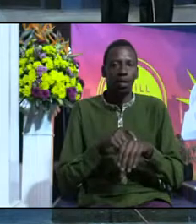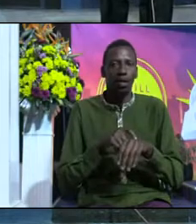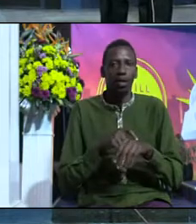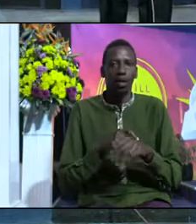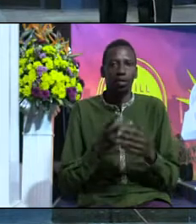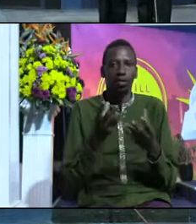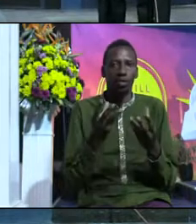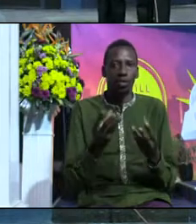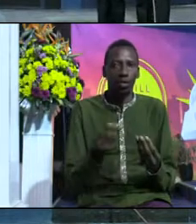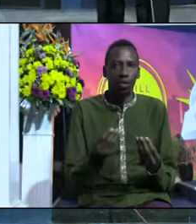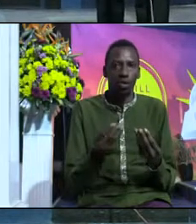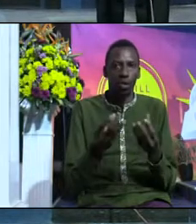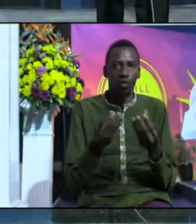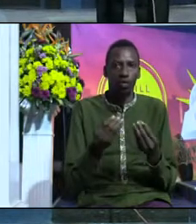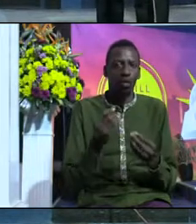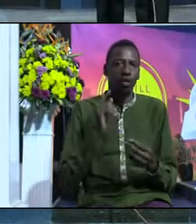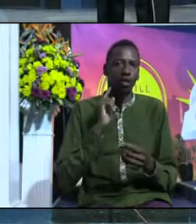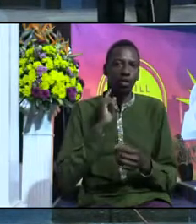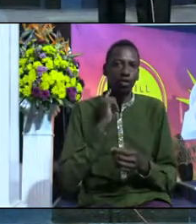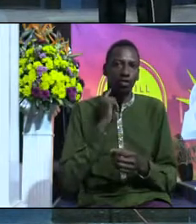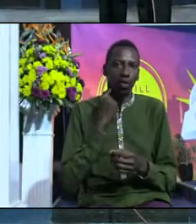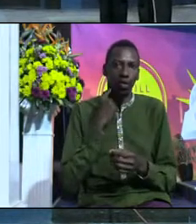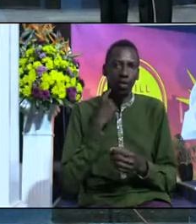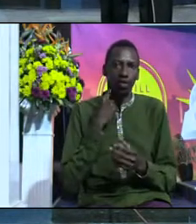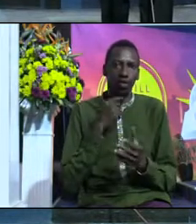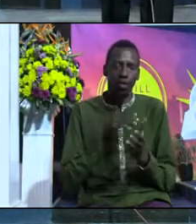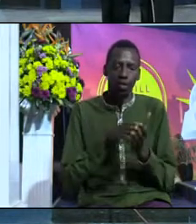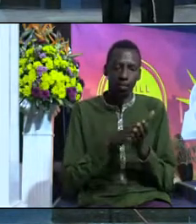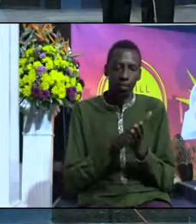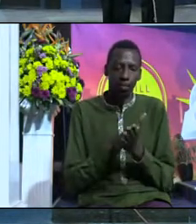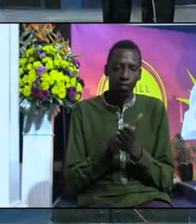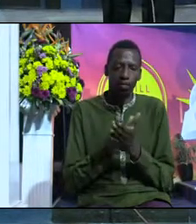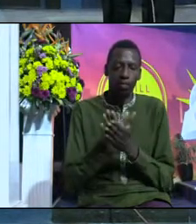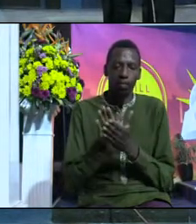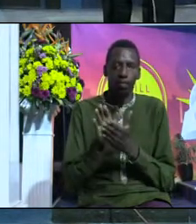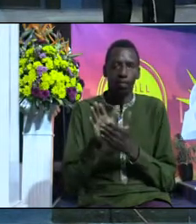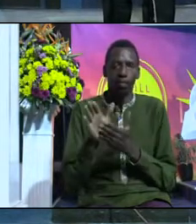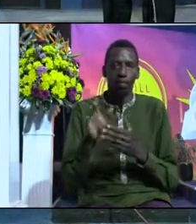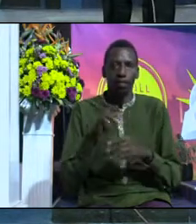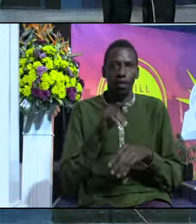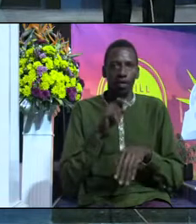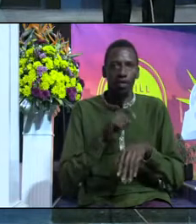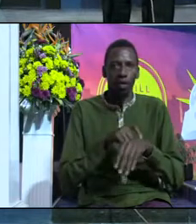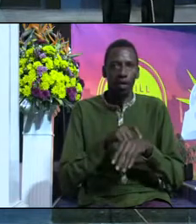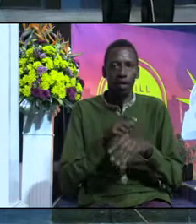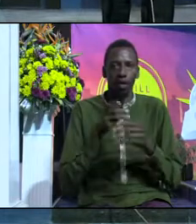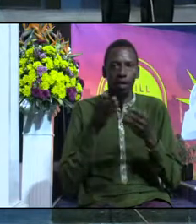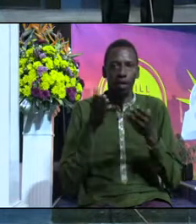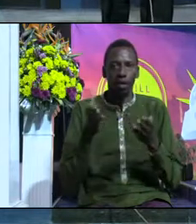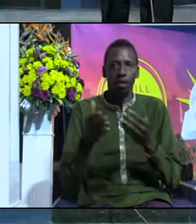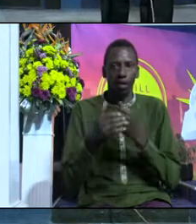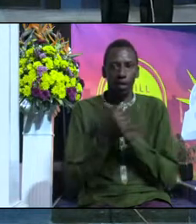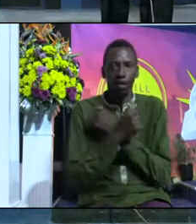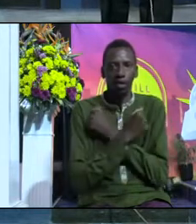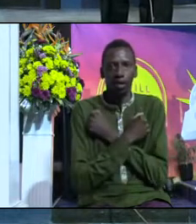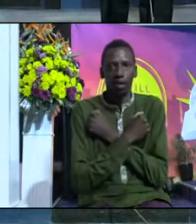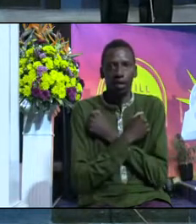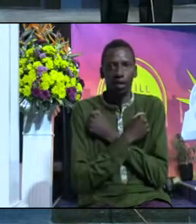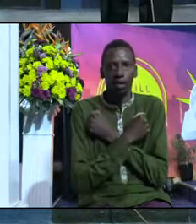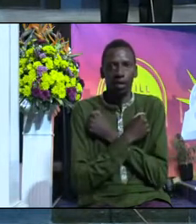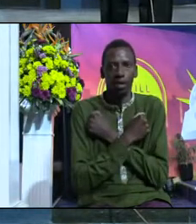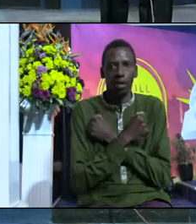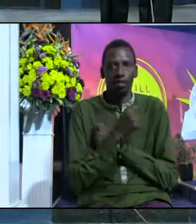home. Time not softly, sweetly glide when